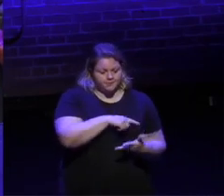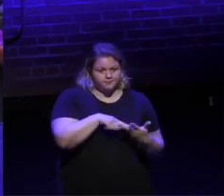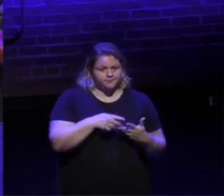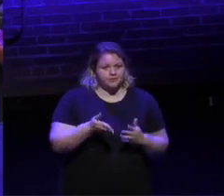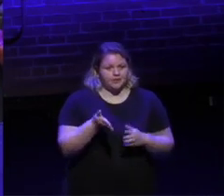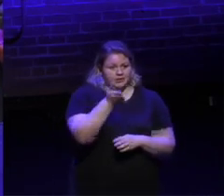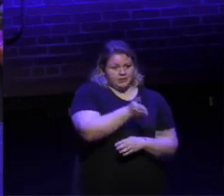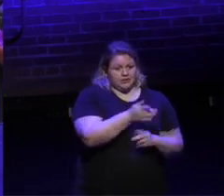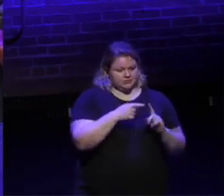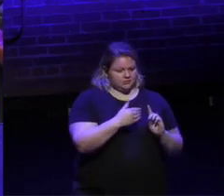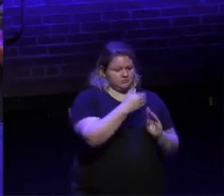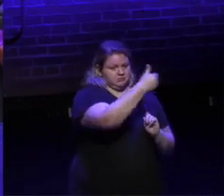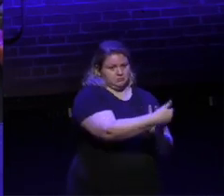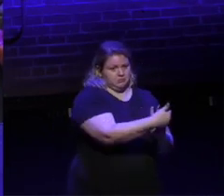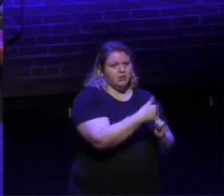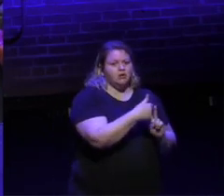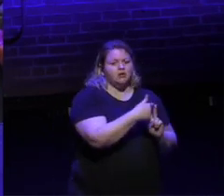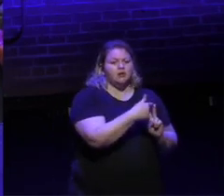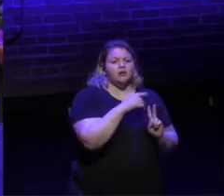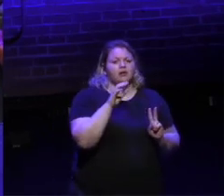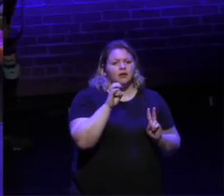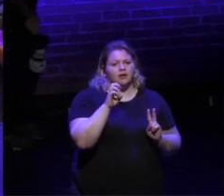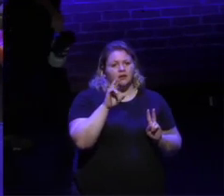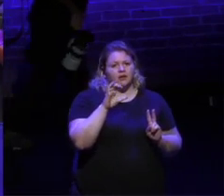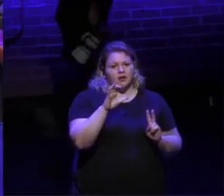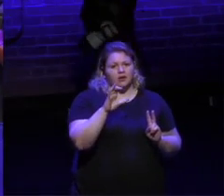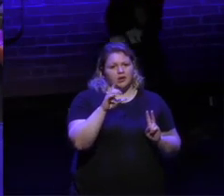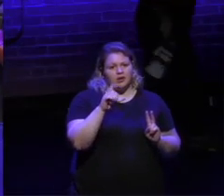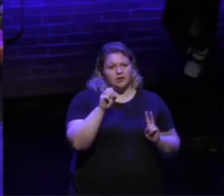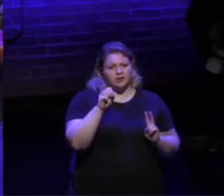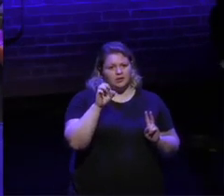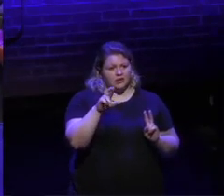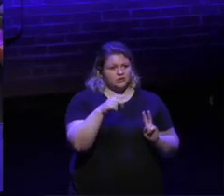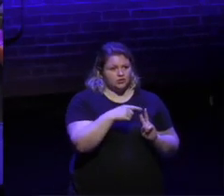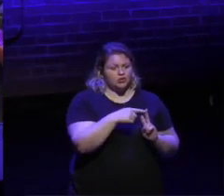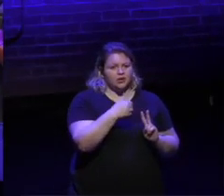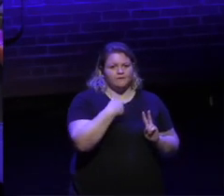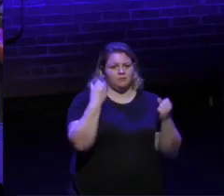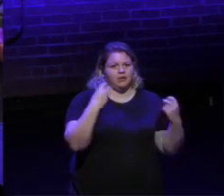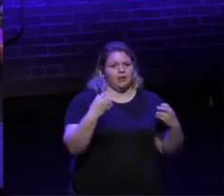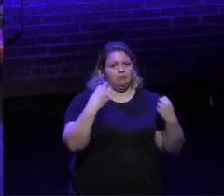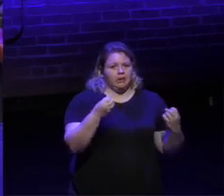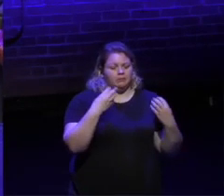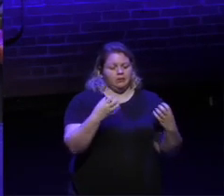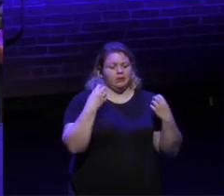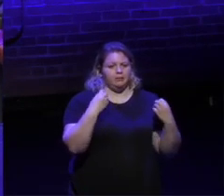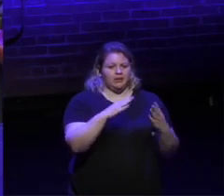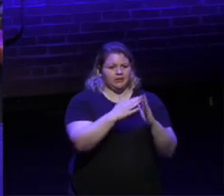Eric Lesser, who is a state senator for the 1st Hamden and Hampshire District, which includes a whole lot of towns. I'm going to try and get them all